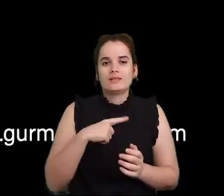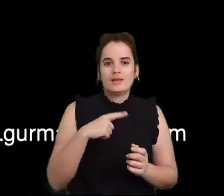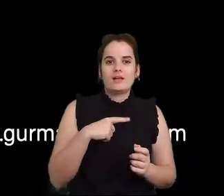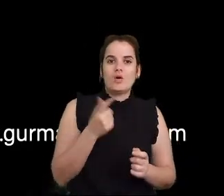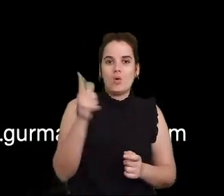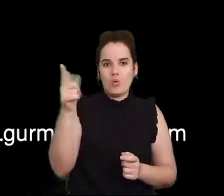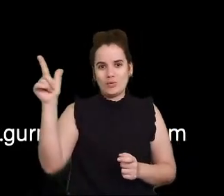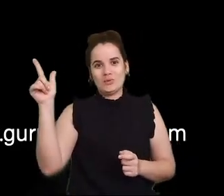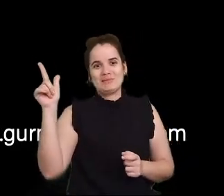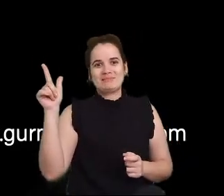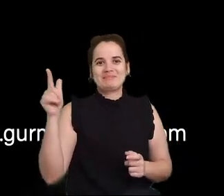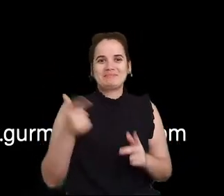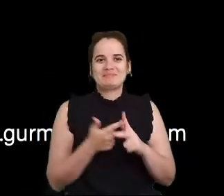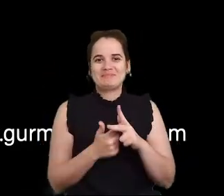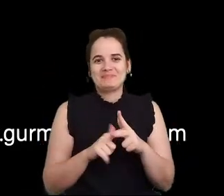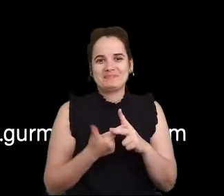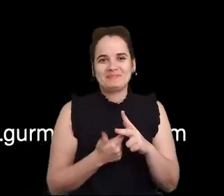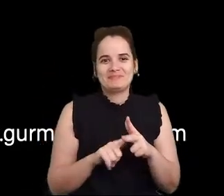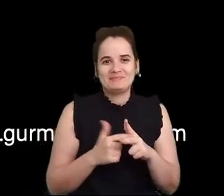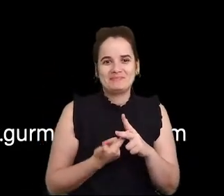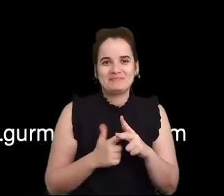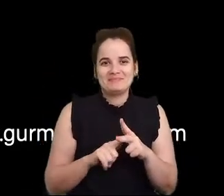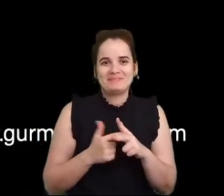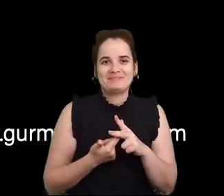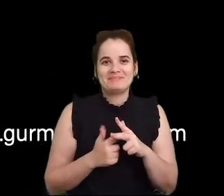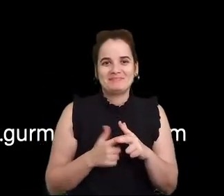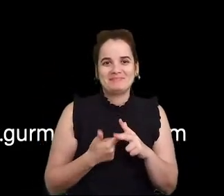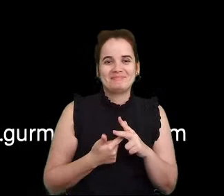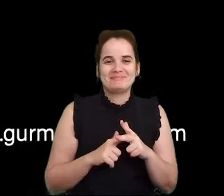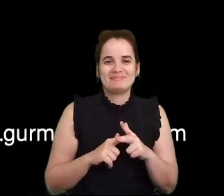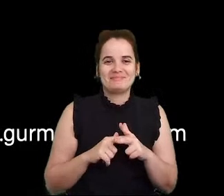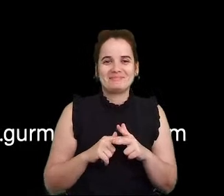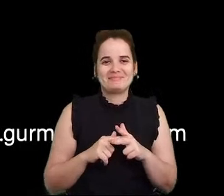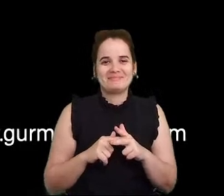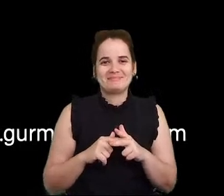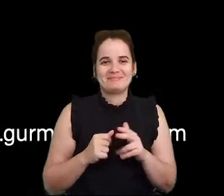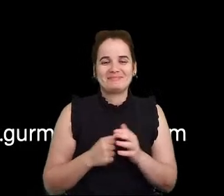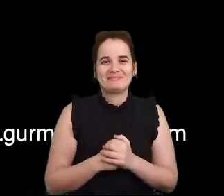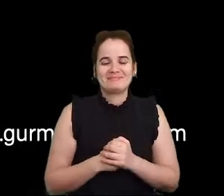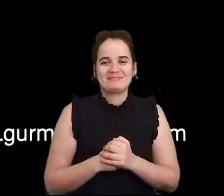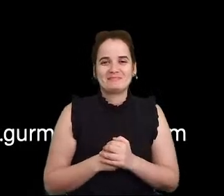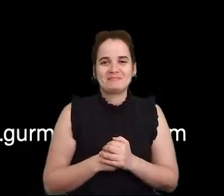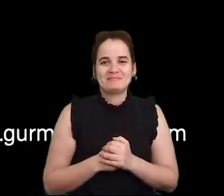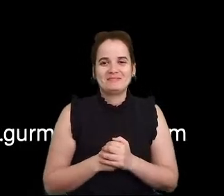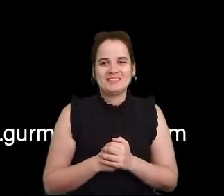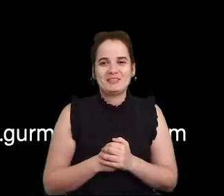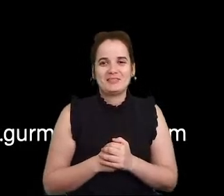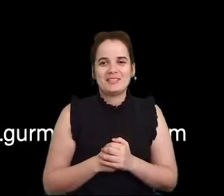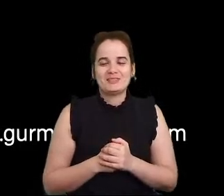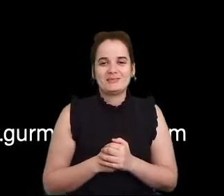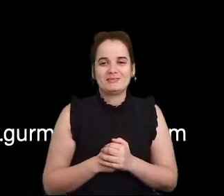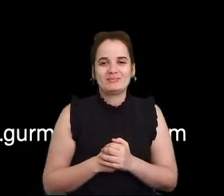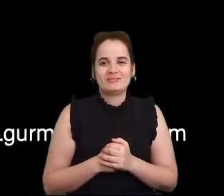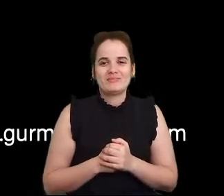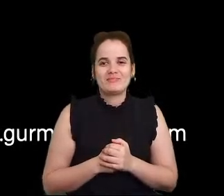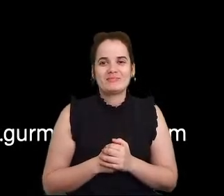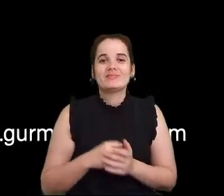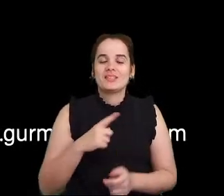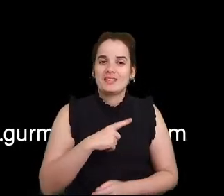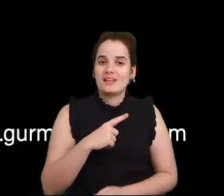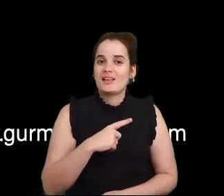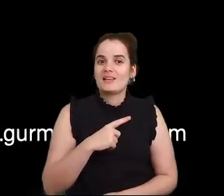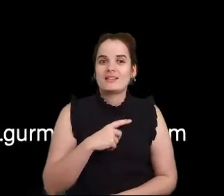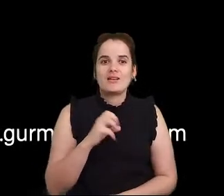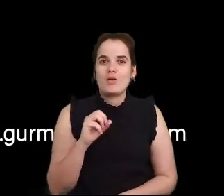very few. Most of it is just telling that, you know, X should be this, Y should be that. Mostly it's just that.